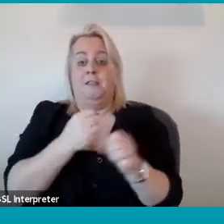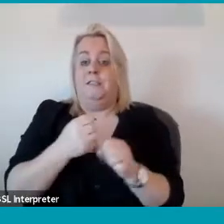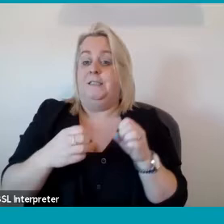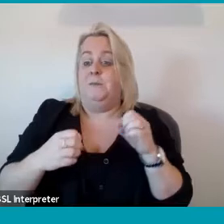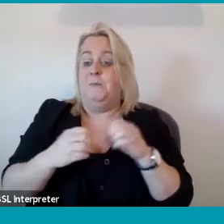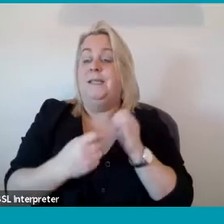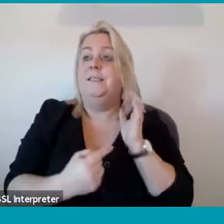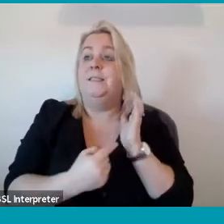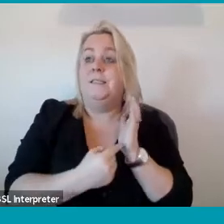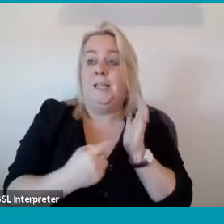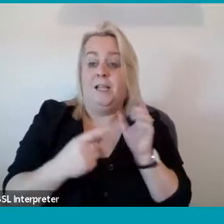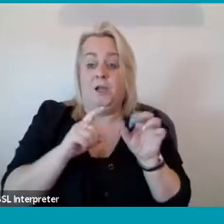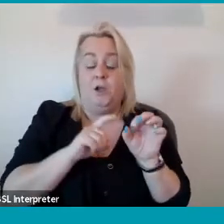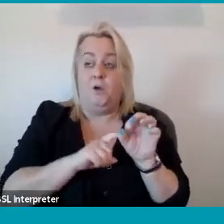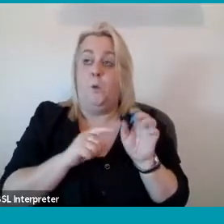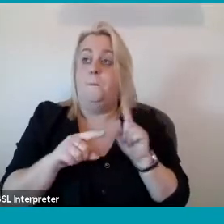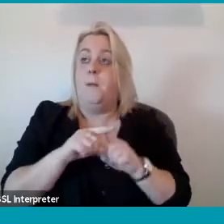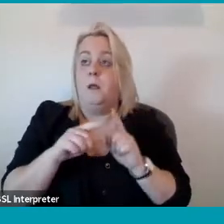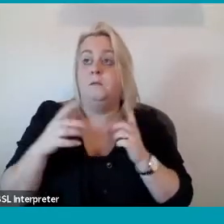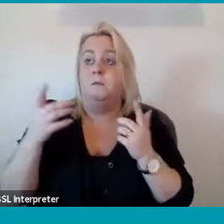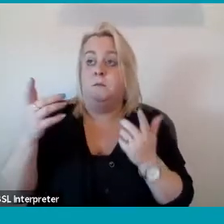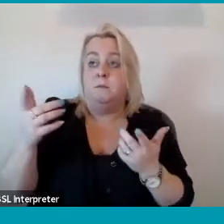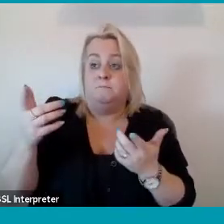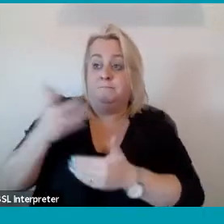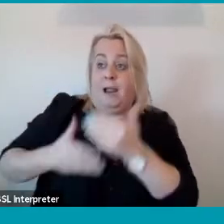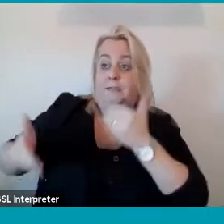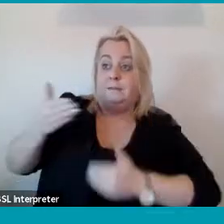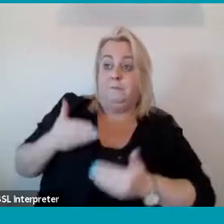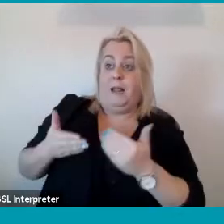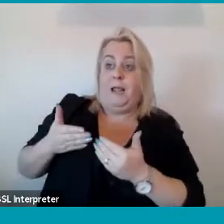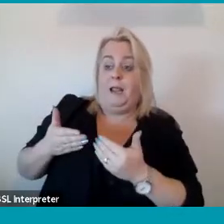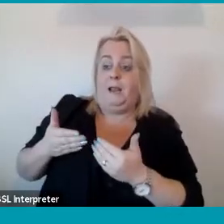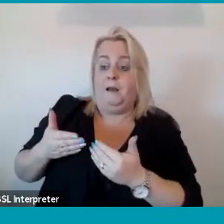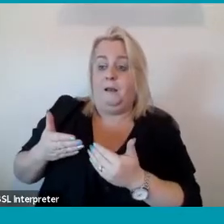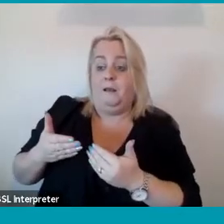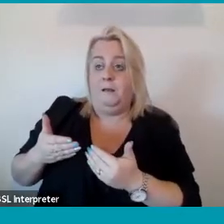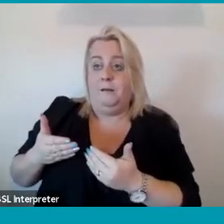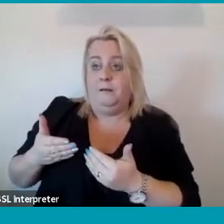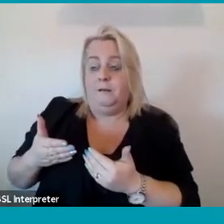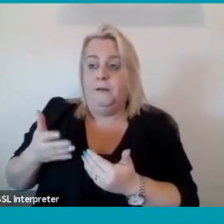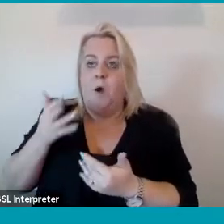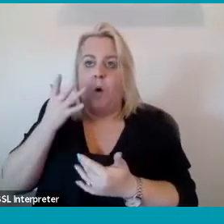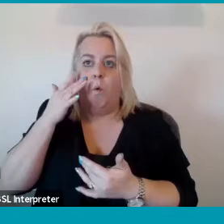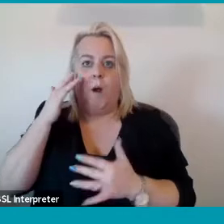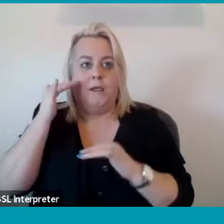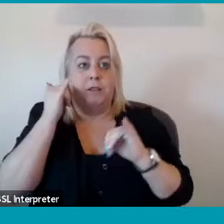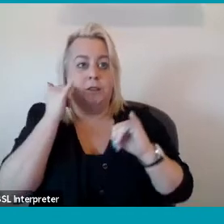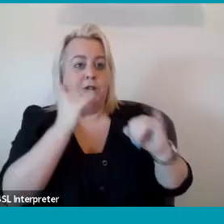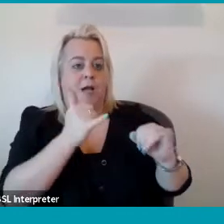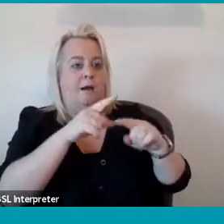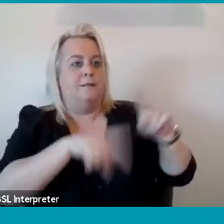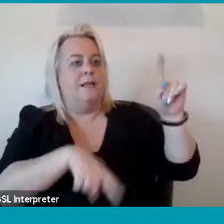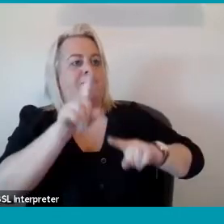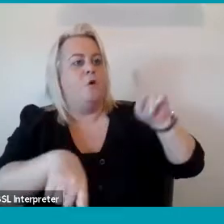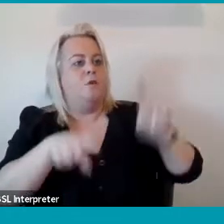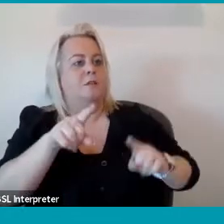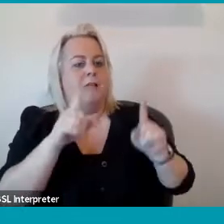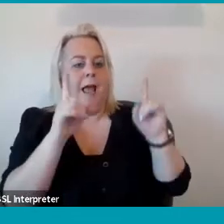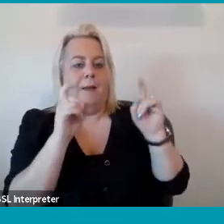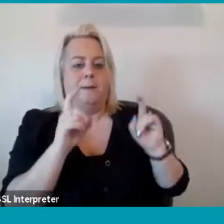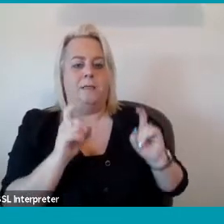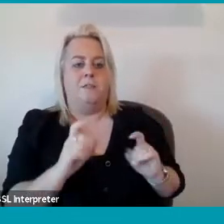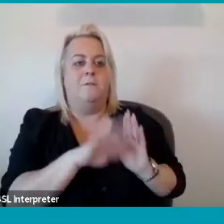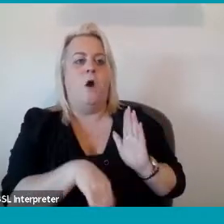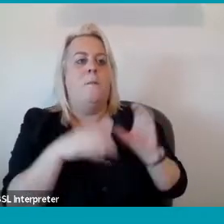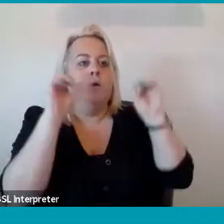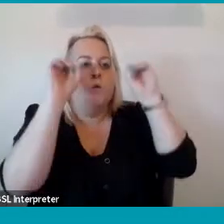LGBTQI+. And when I look up on the internet for images that are called diversity, I get something like this. So